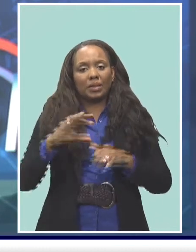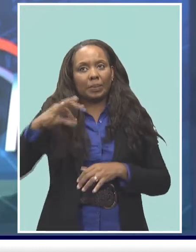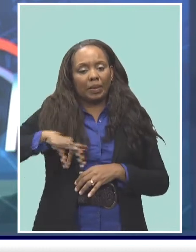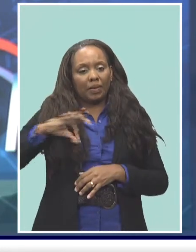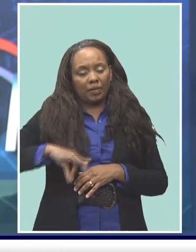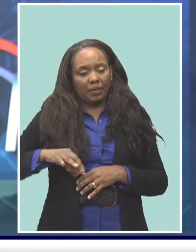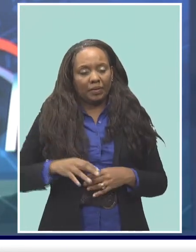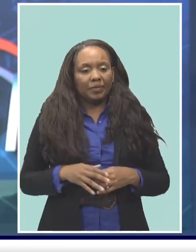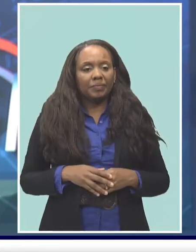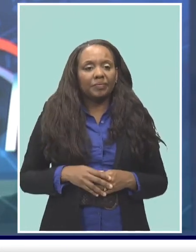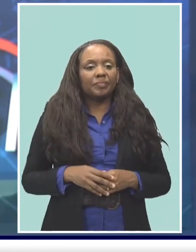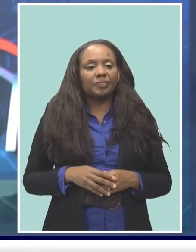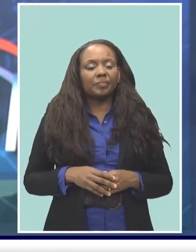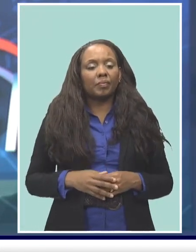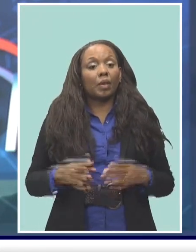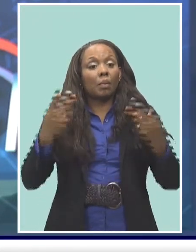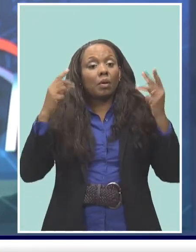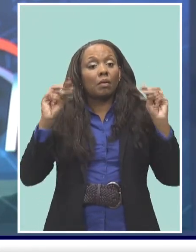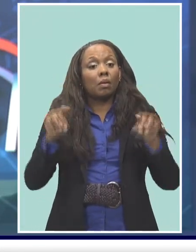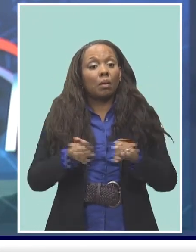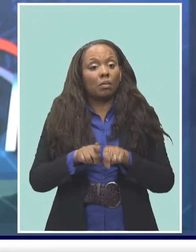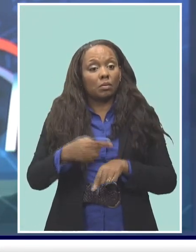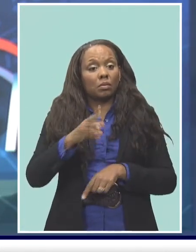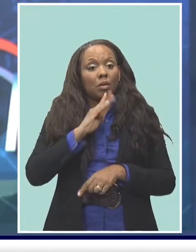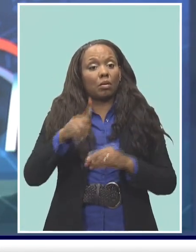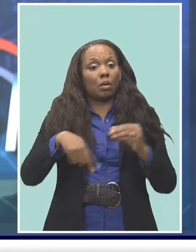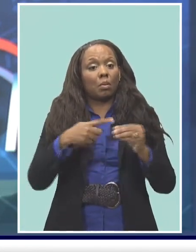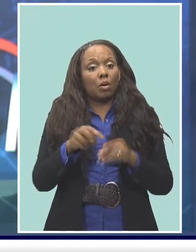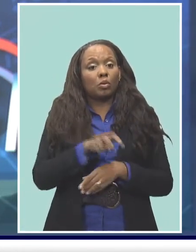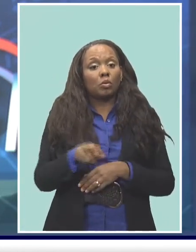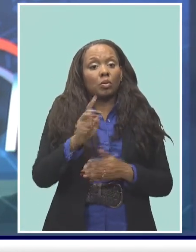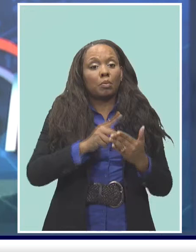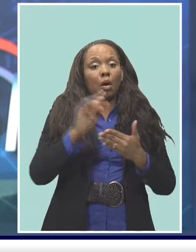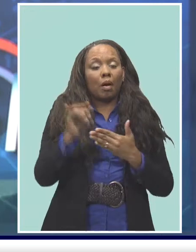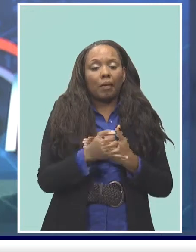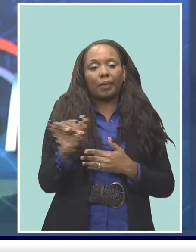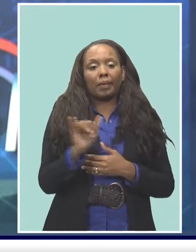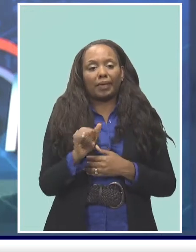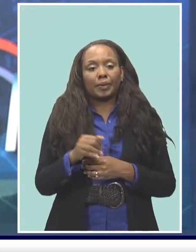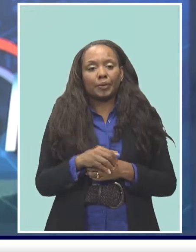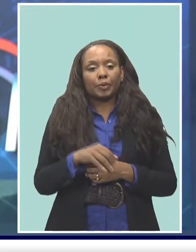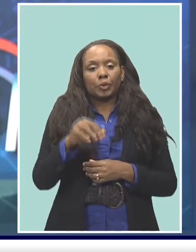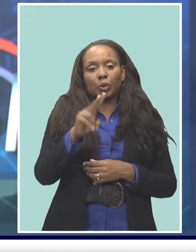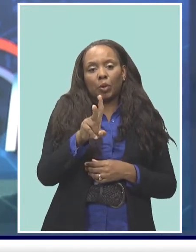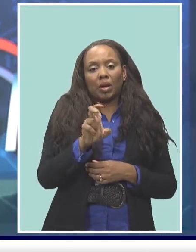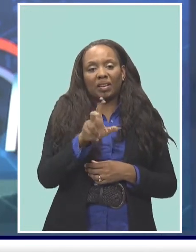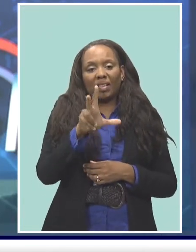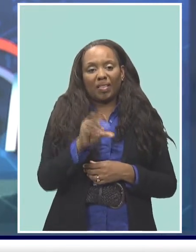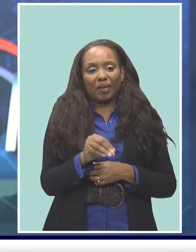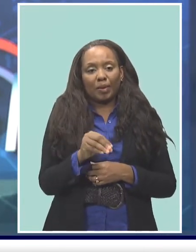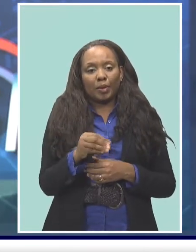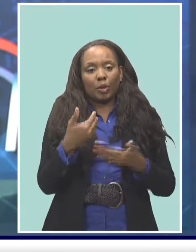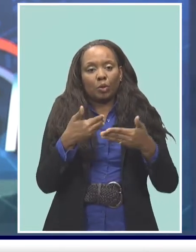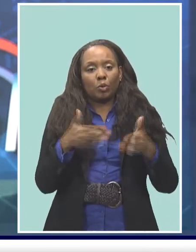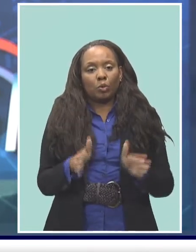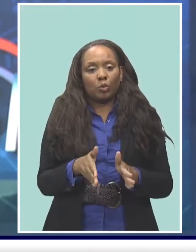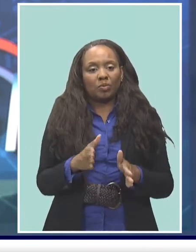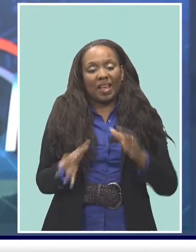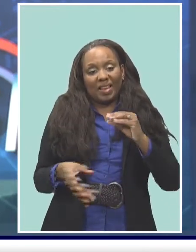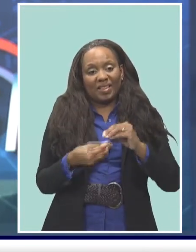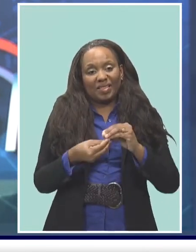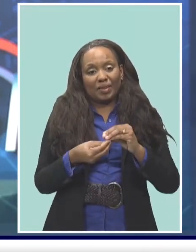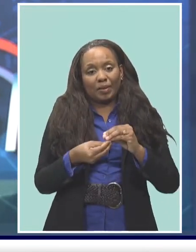Prime Minister Motley also disclosed that a number of tourism-related projects, including the 230-room Royalton at Discovery Bay,